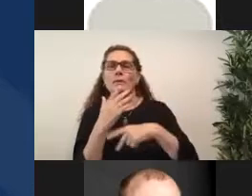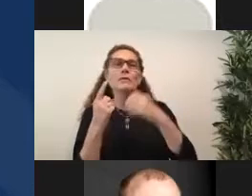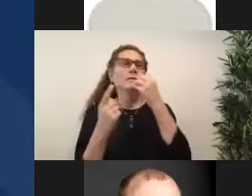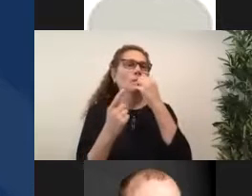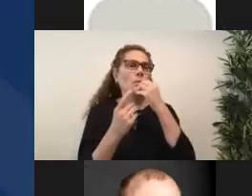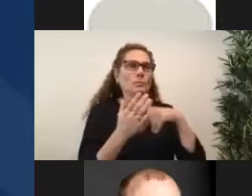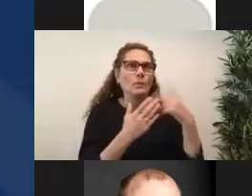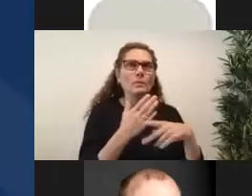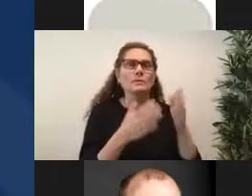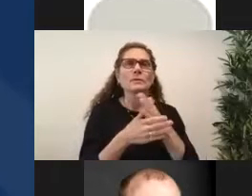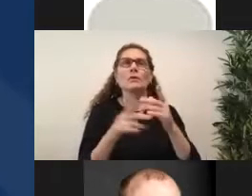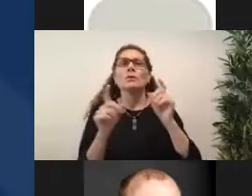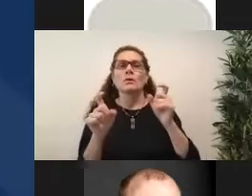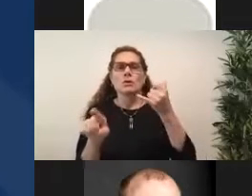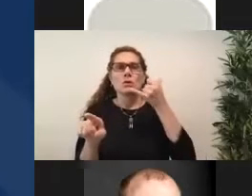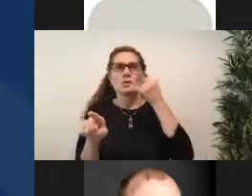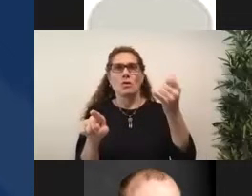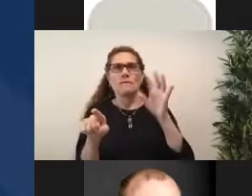at